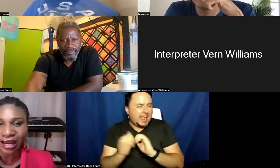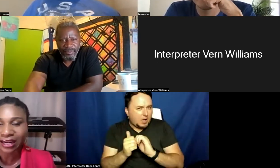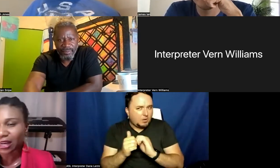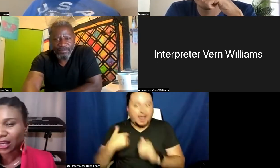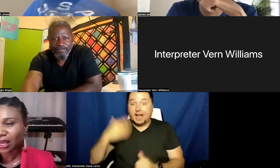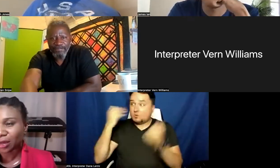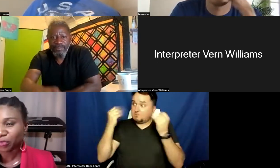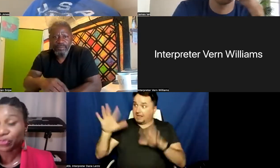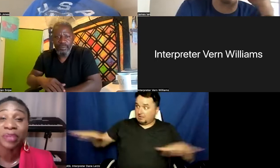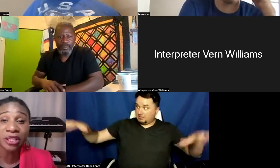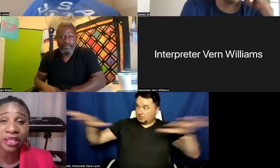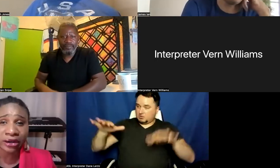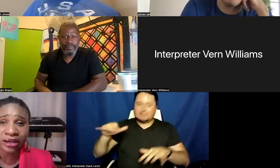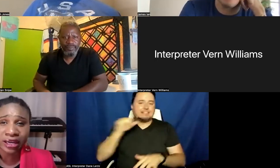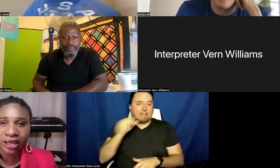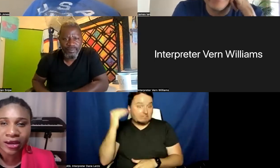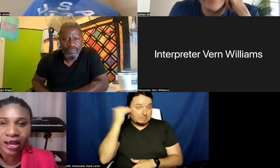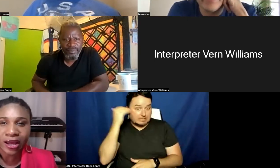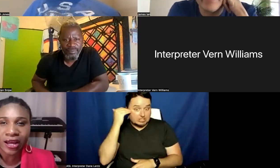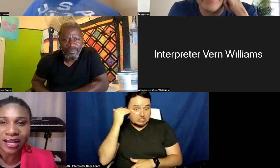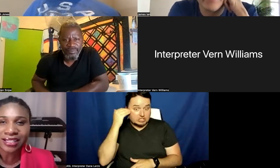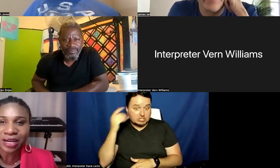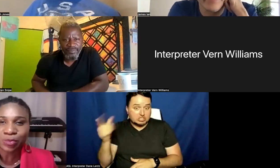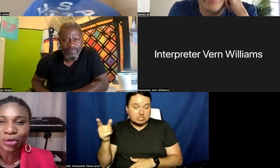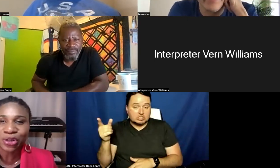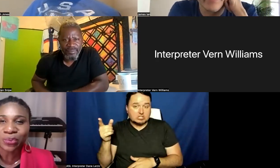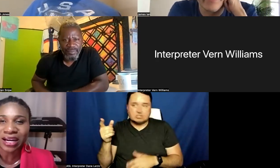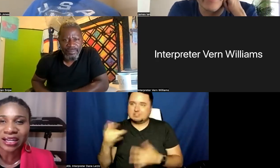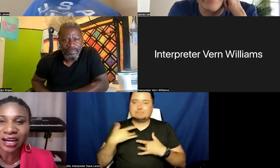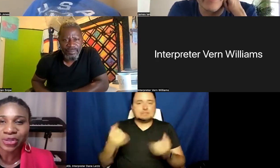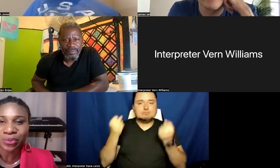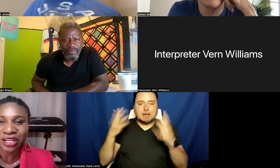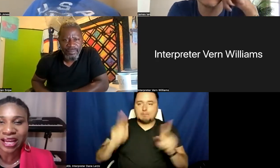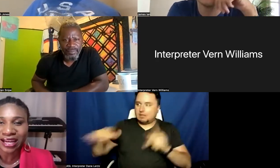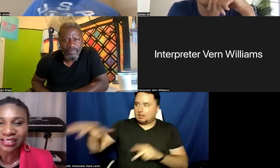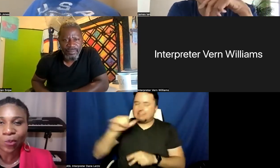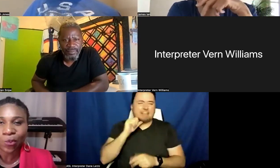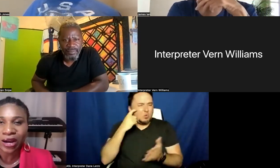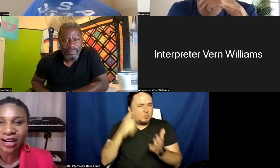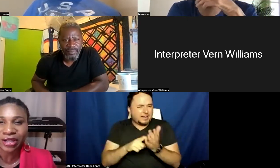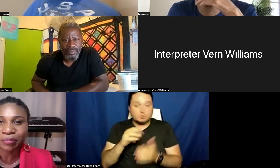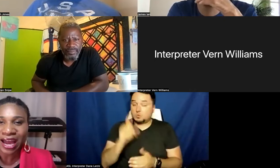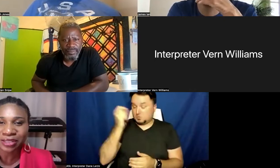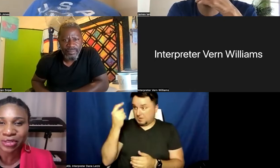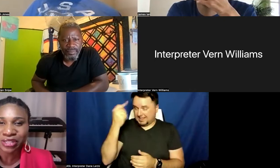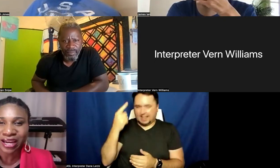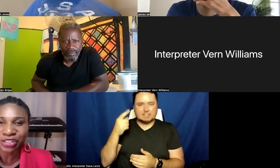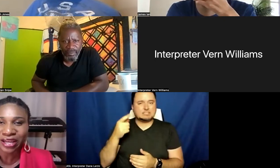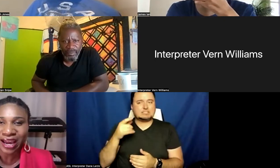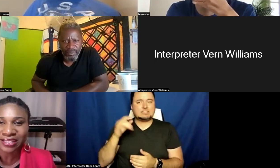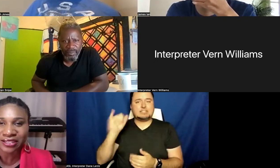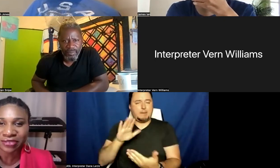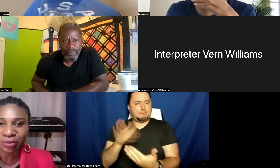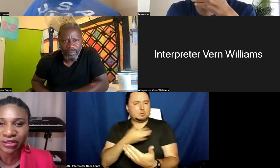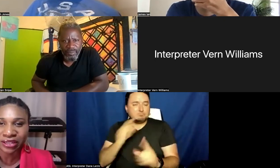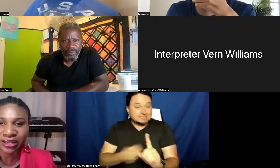are not familiar, a lot of times people don't recognize or realize what kind of impact music actually